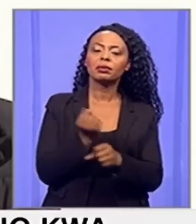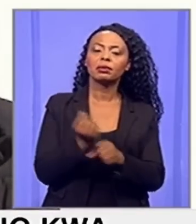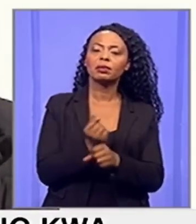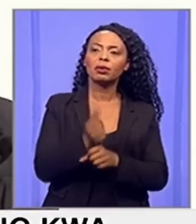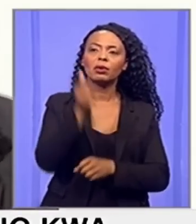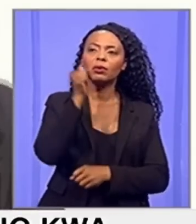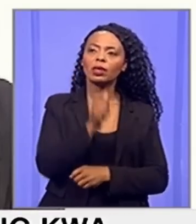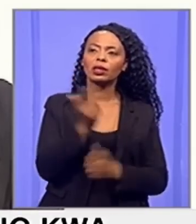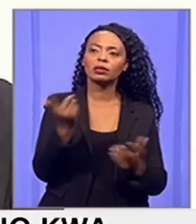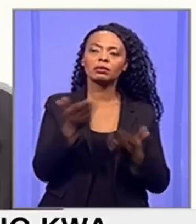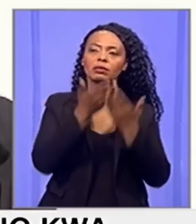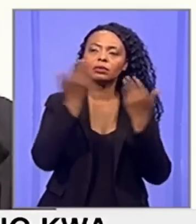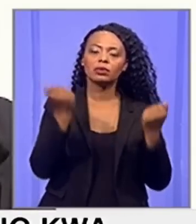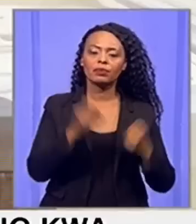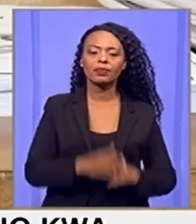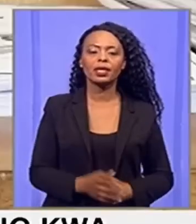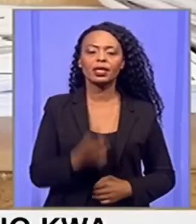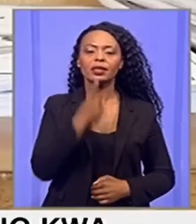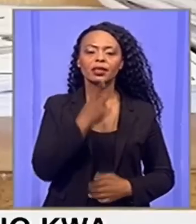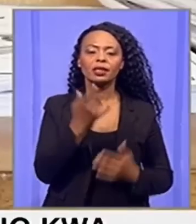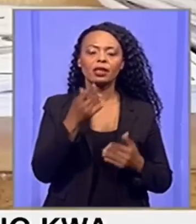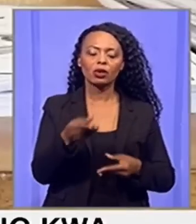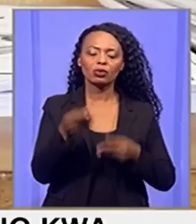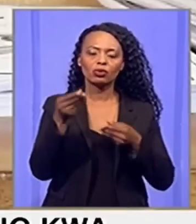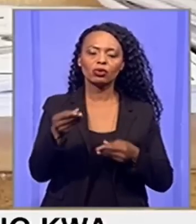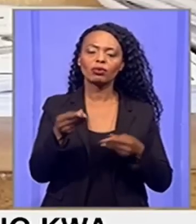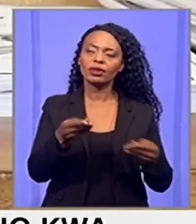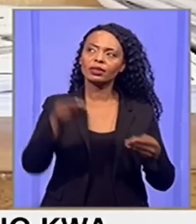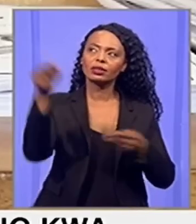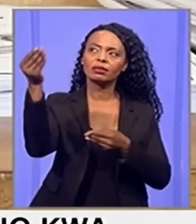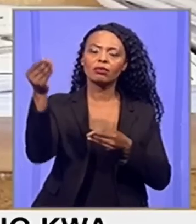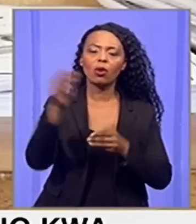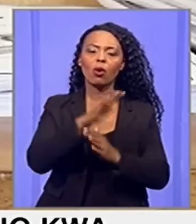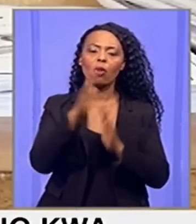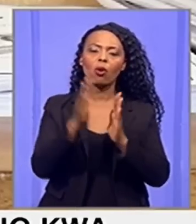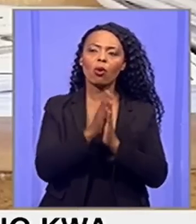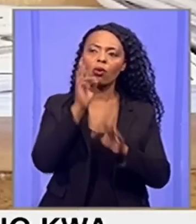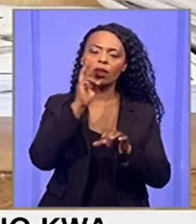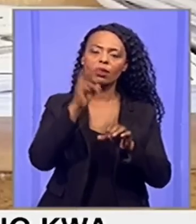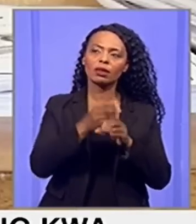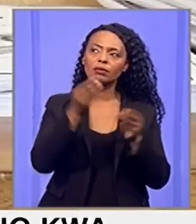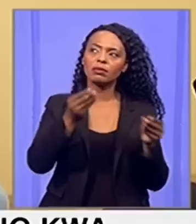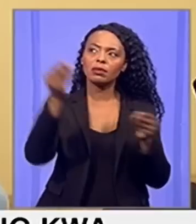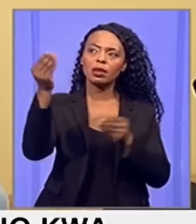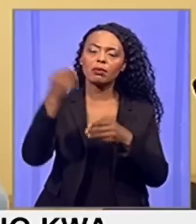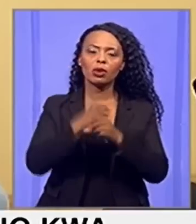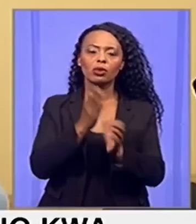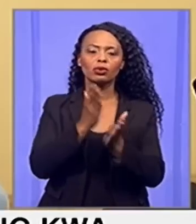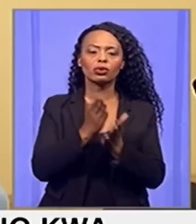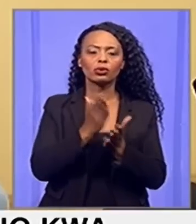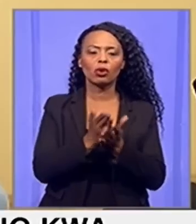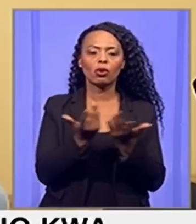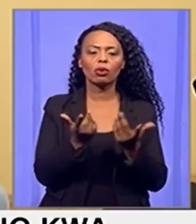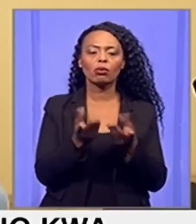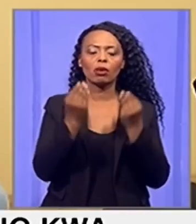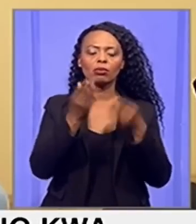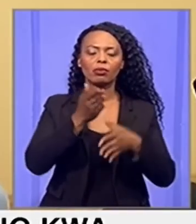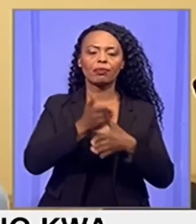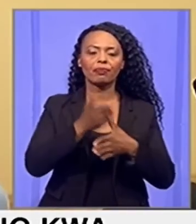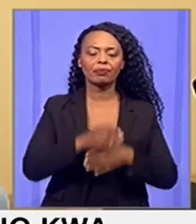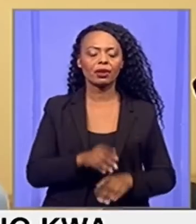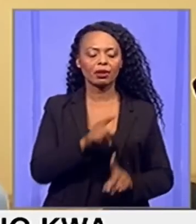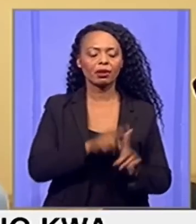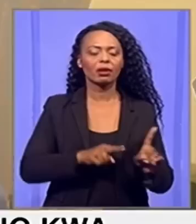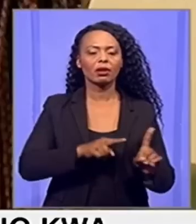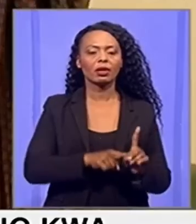bone ya bongaka. Ba re ba rometse ditokomane tsotlhe tse di tlhokegang gore thulaganyo ya go netefadiwa e wediwe. Yo mongwe wa